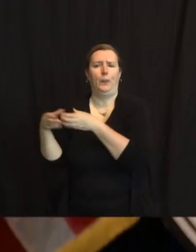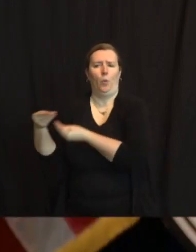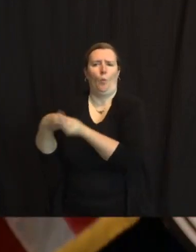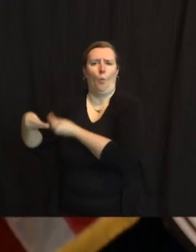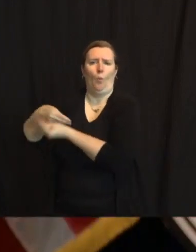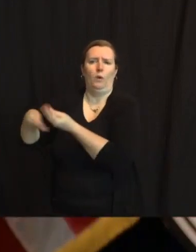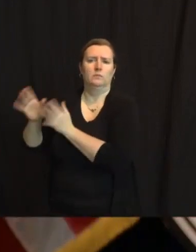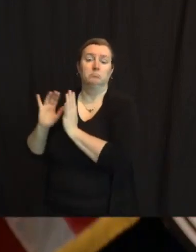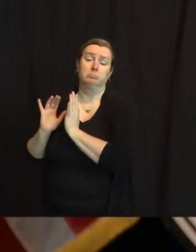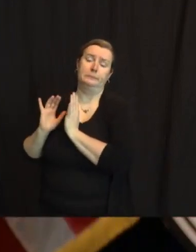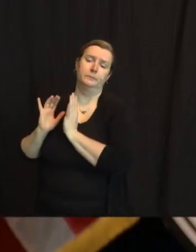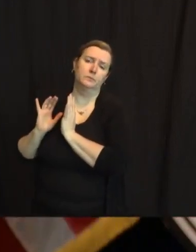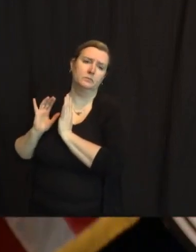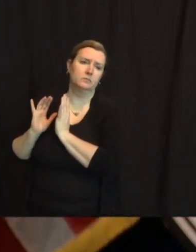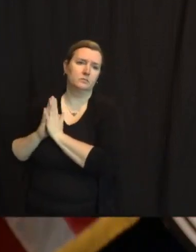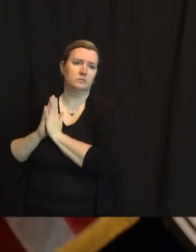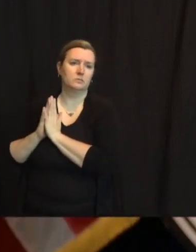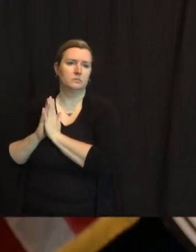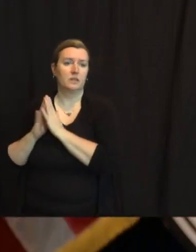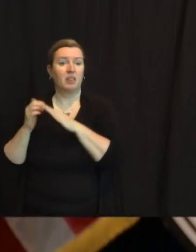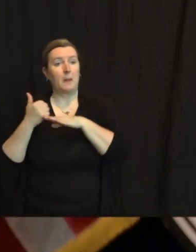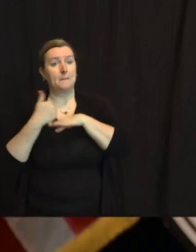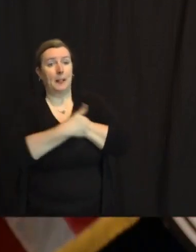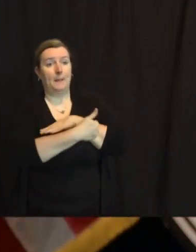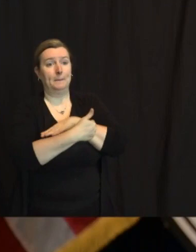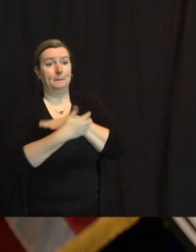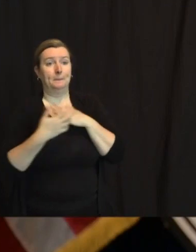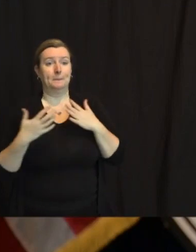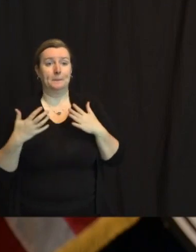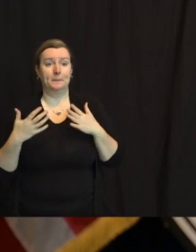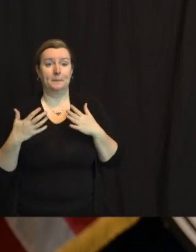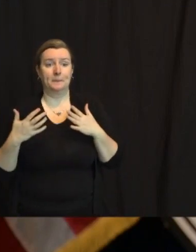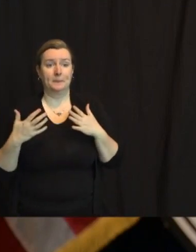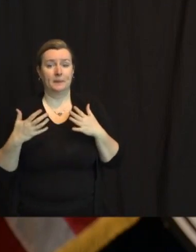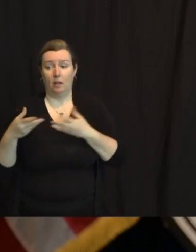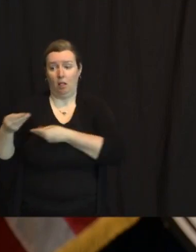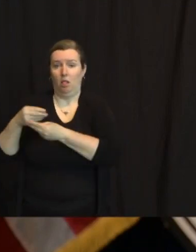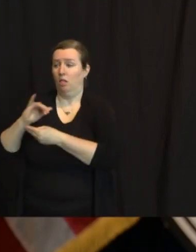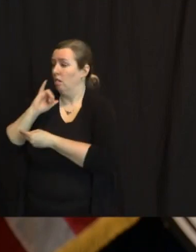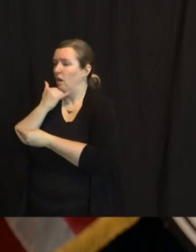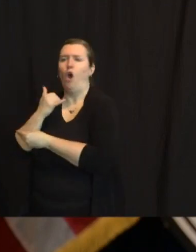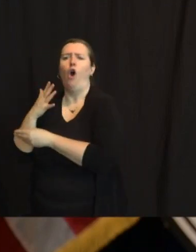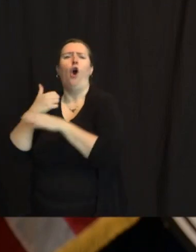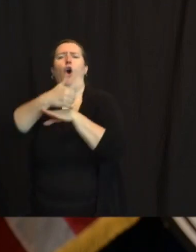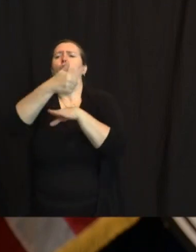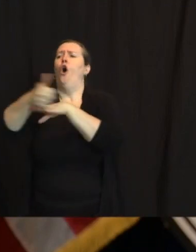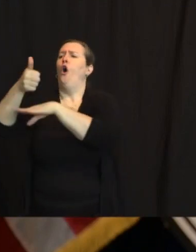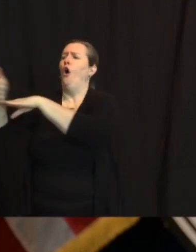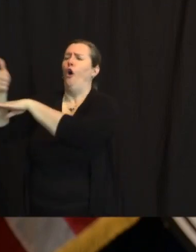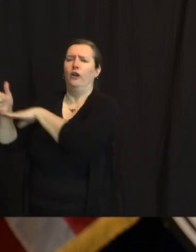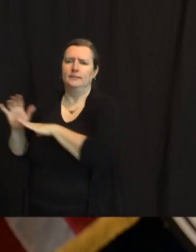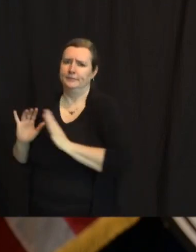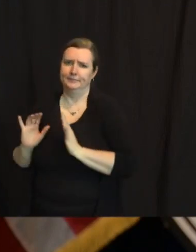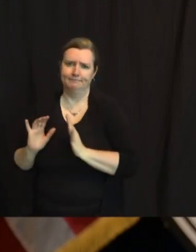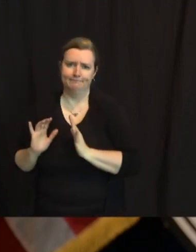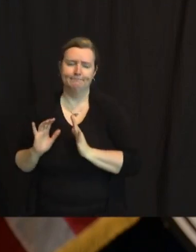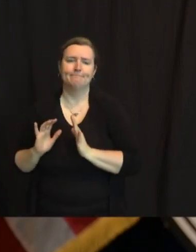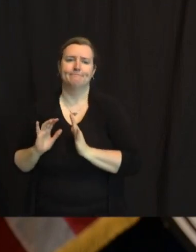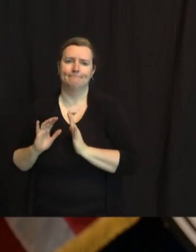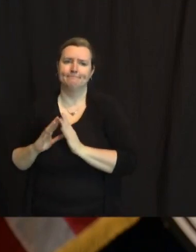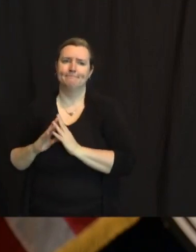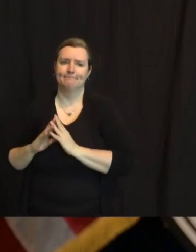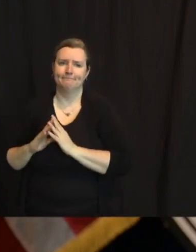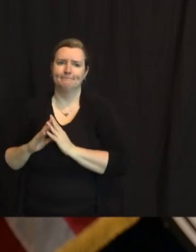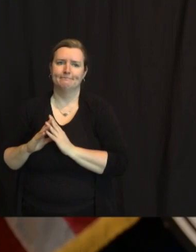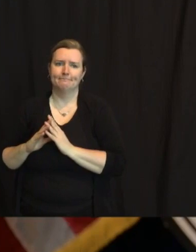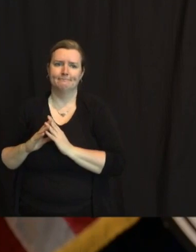I'm paying the price for your gamesmanship. And I say that because I don't think there's a bigger or better example than what folks